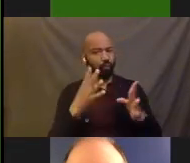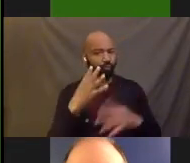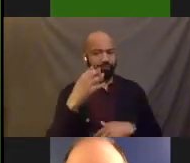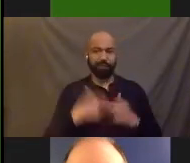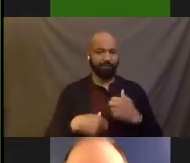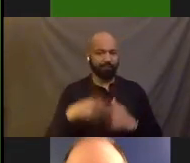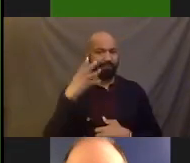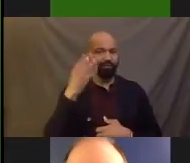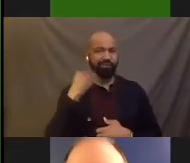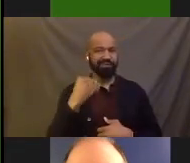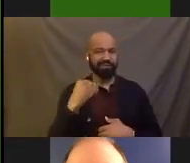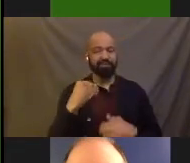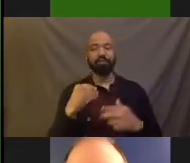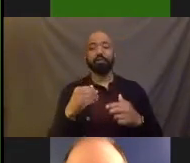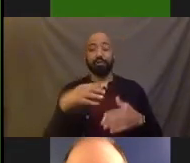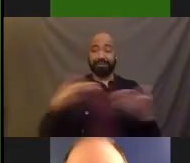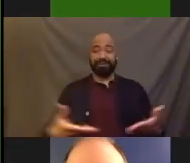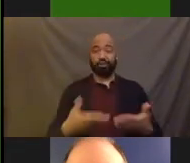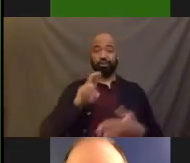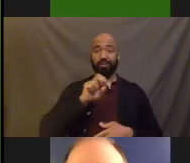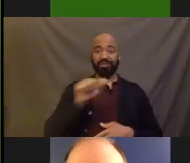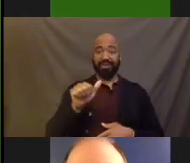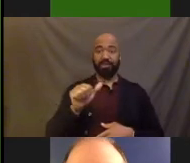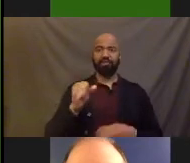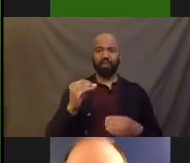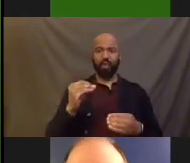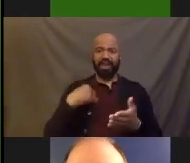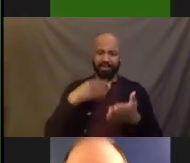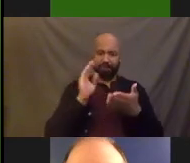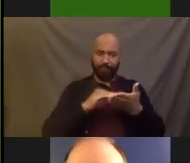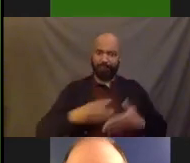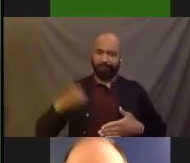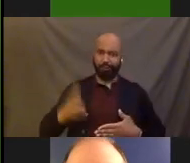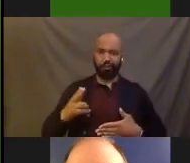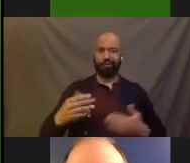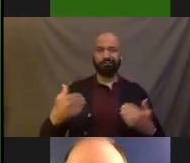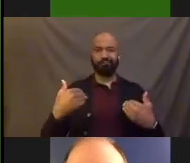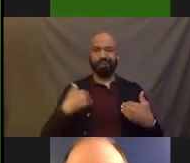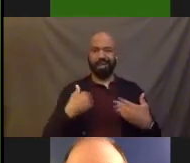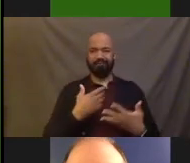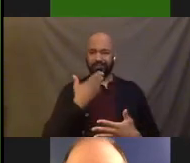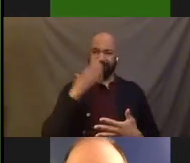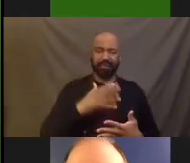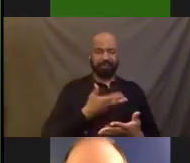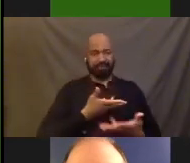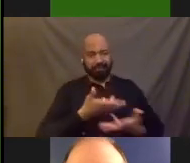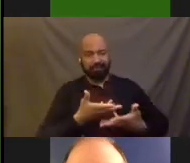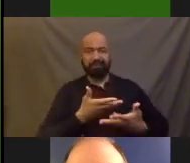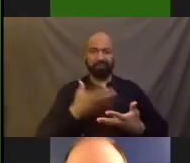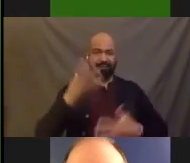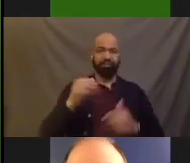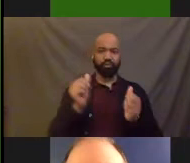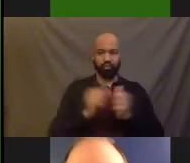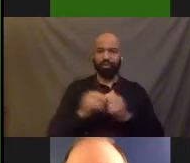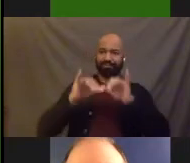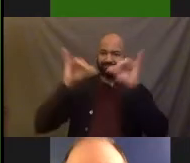documented mistreatment for 400 years. So I will approach that subject with my patients, and I